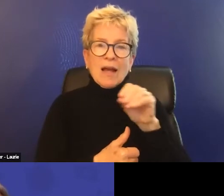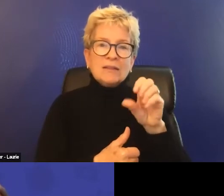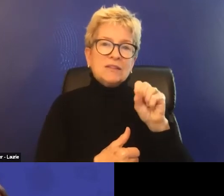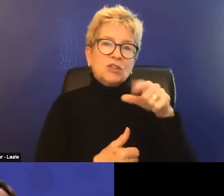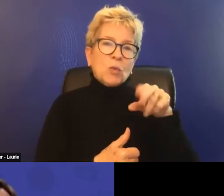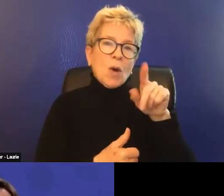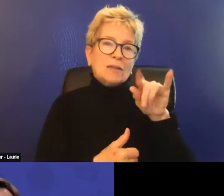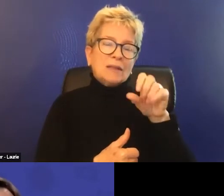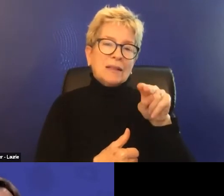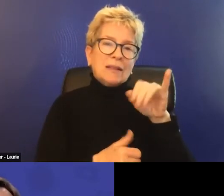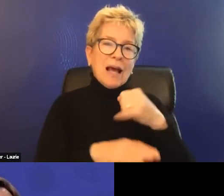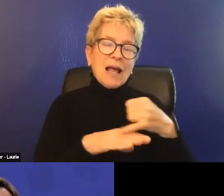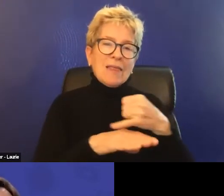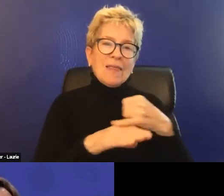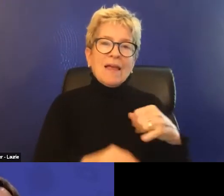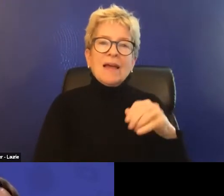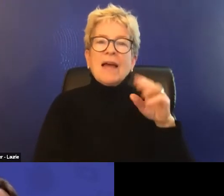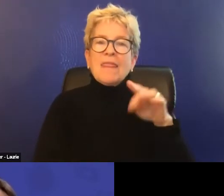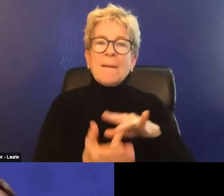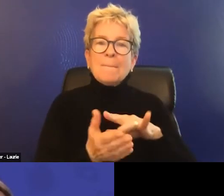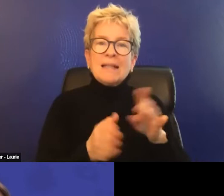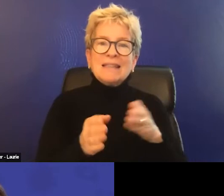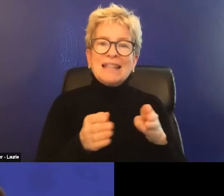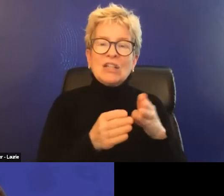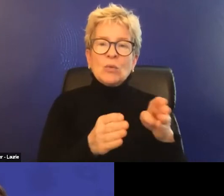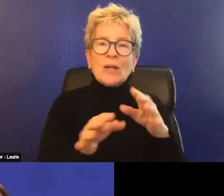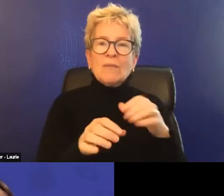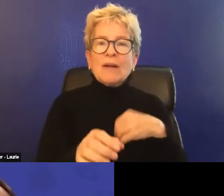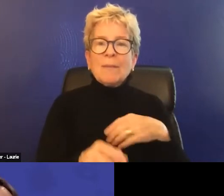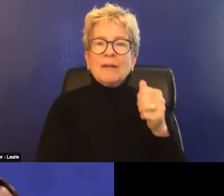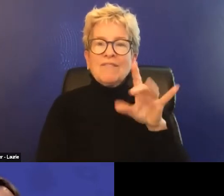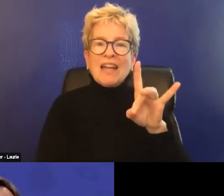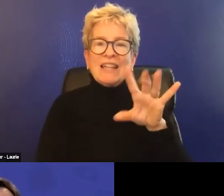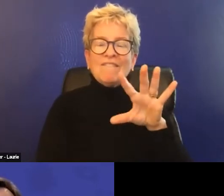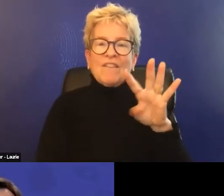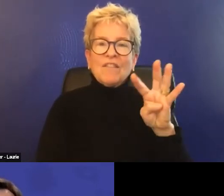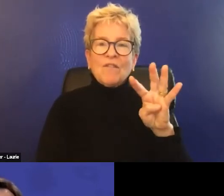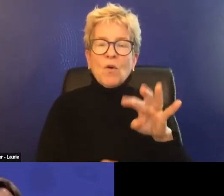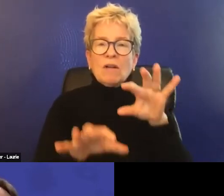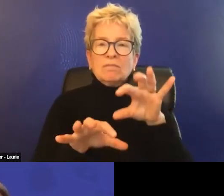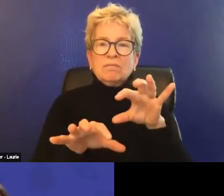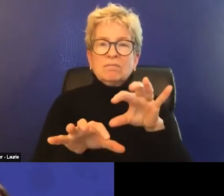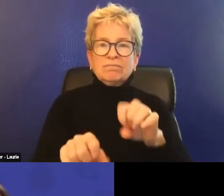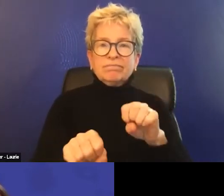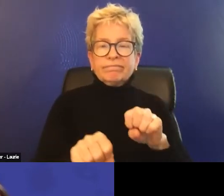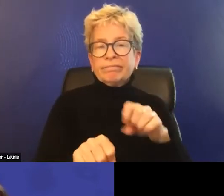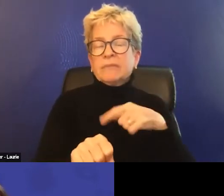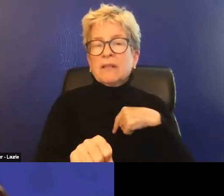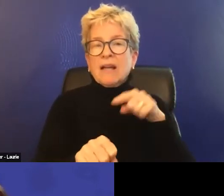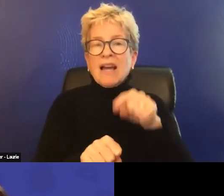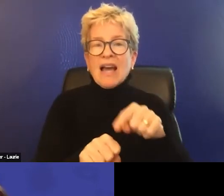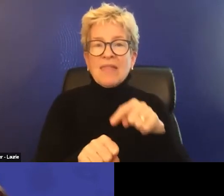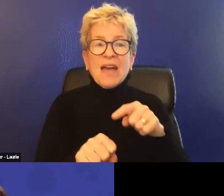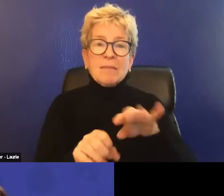The Medicine Creek Treaty of 1854 removed Native peoples to clear the way for colonial settlement and the home I now